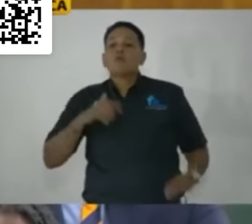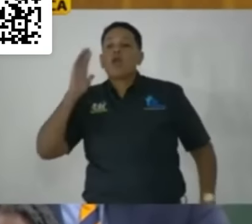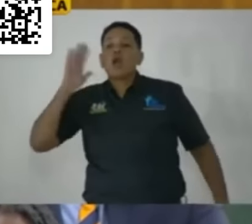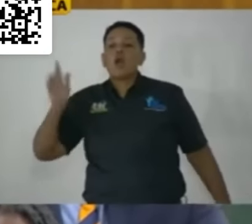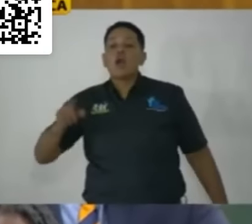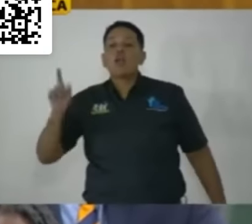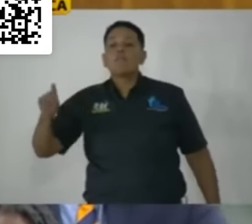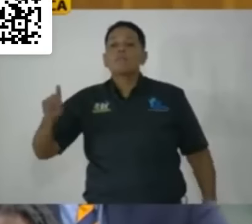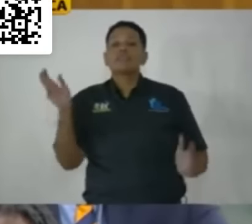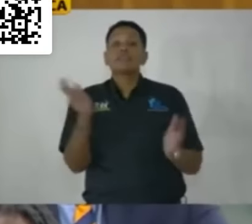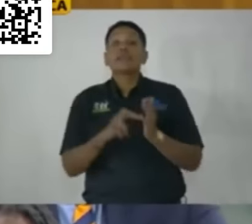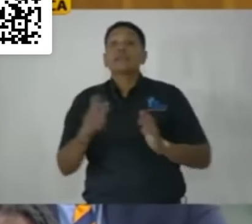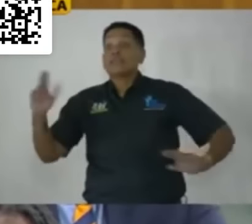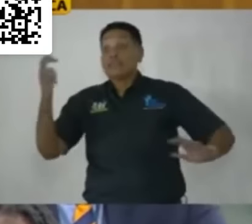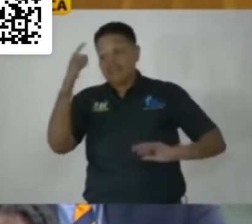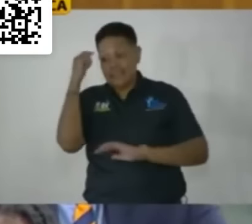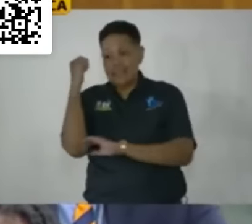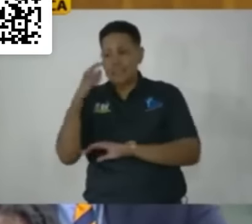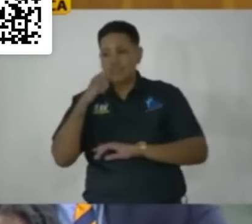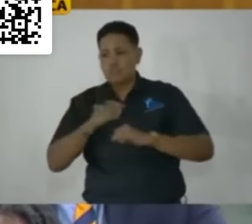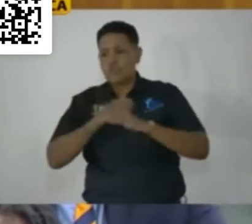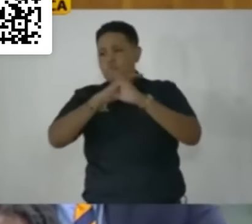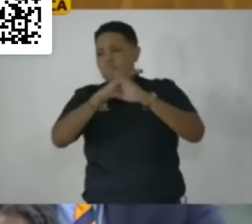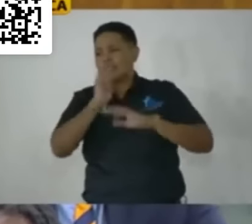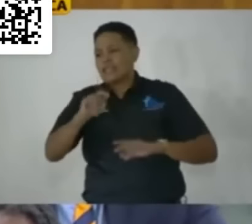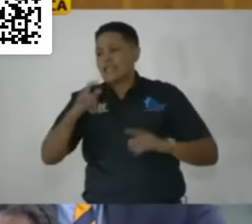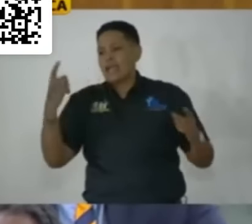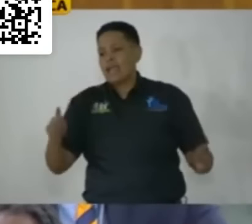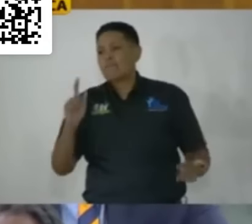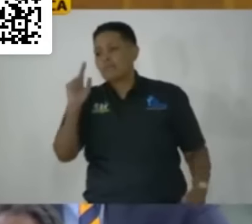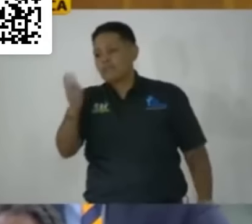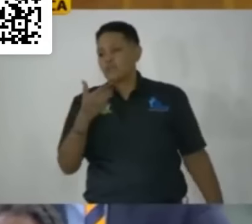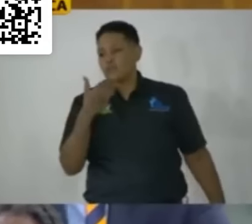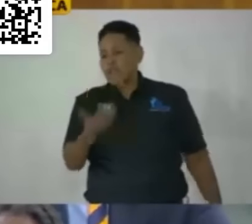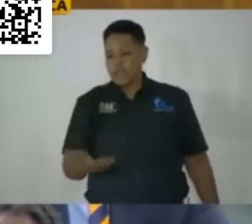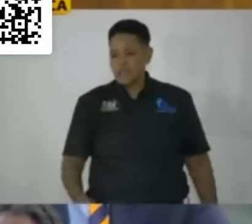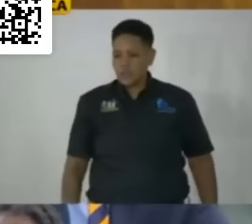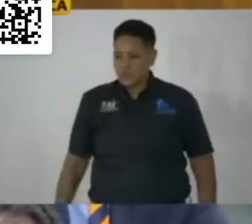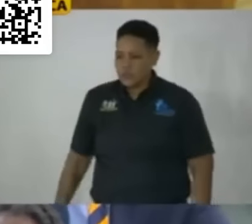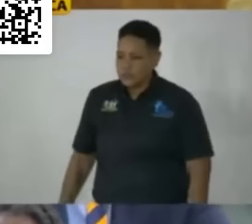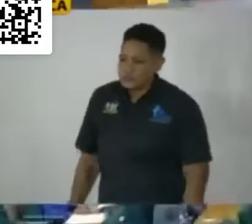all must stand resolute to prevent such an eventuality. Thank you.